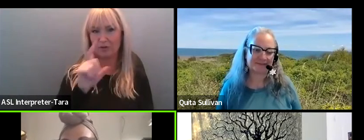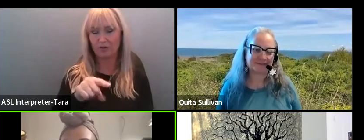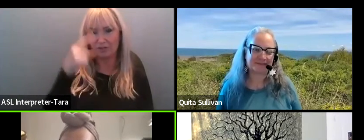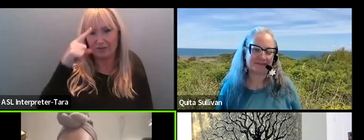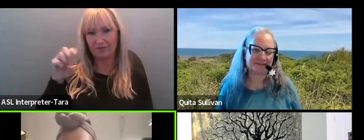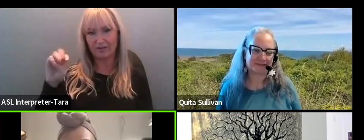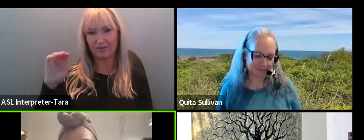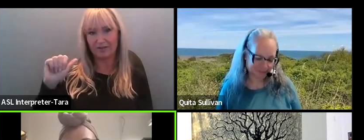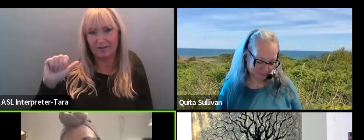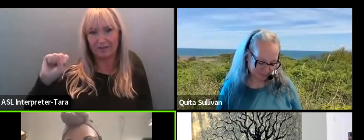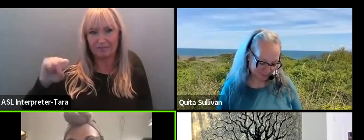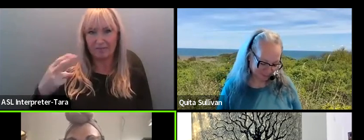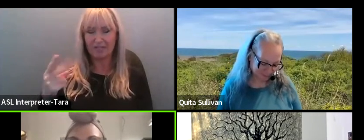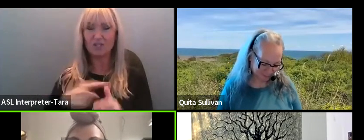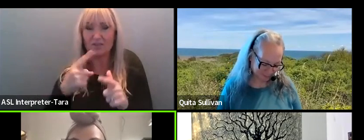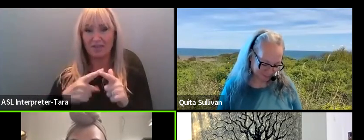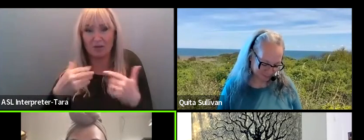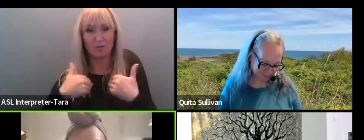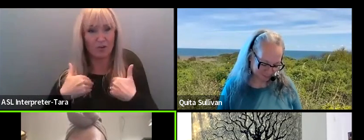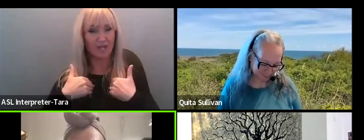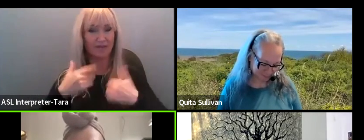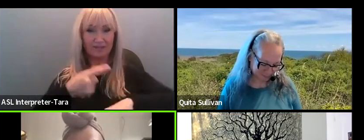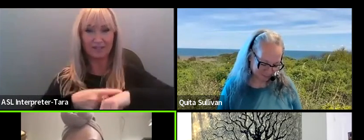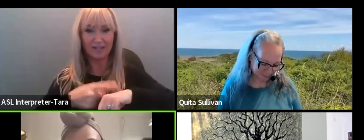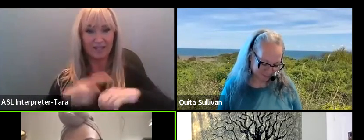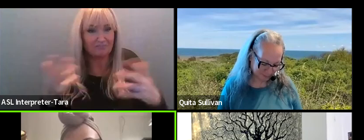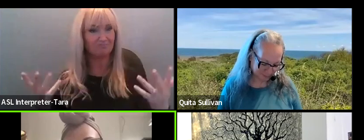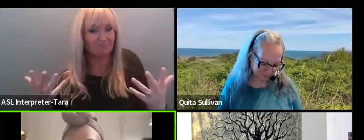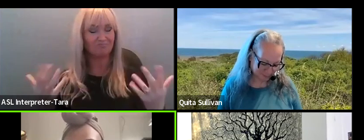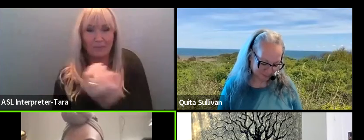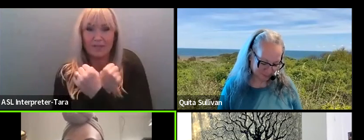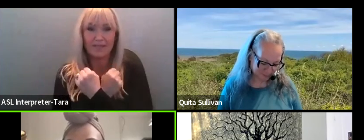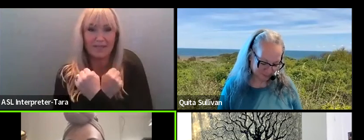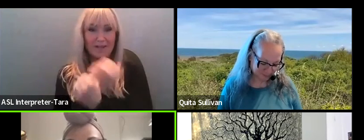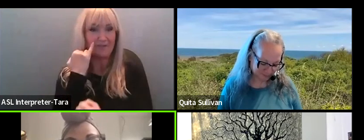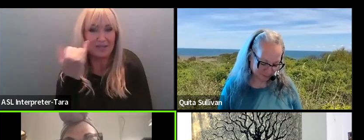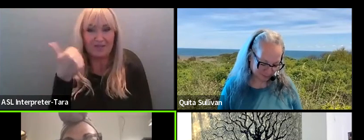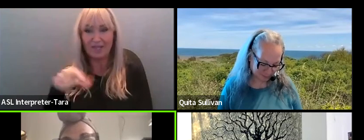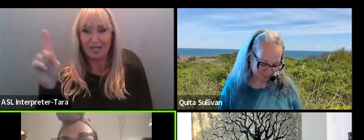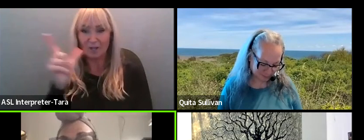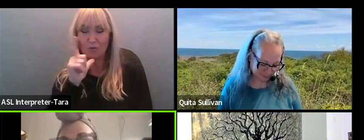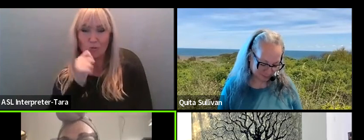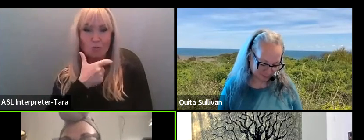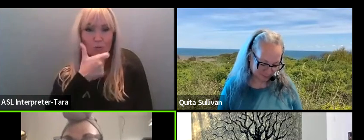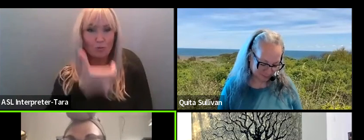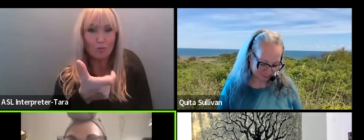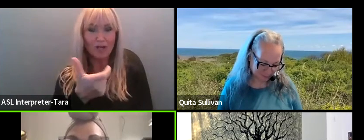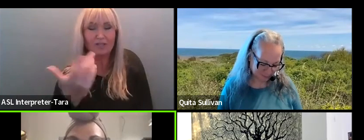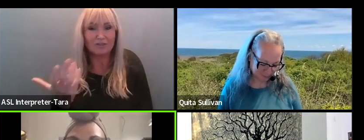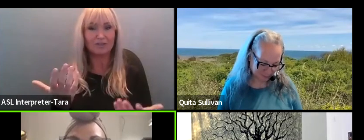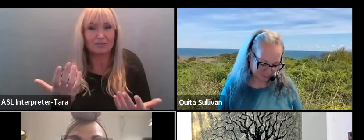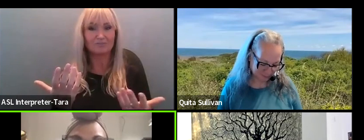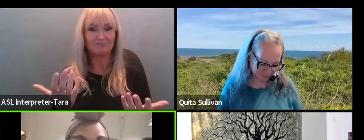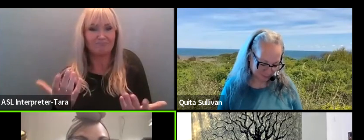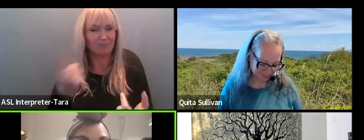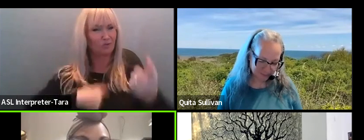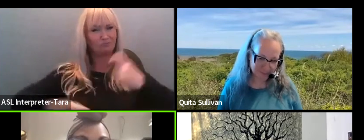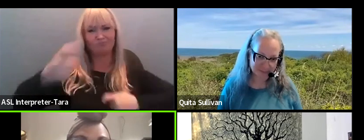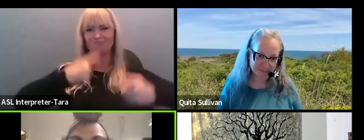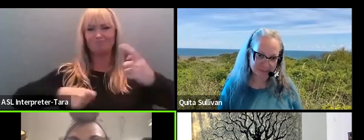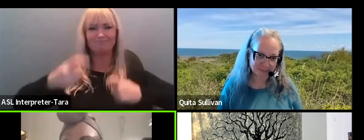then if we have a little bit of time, I would love if anyone who's watching with us this afternoon to